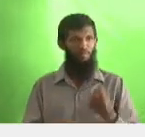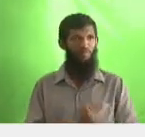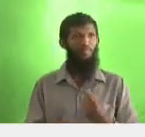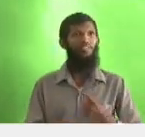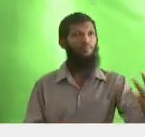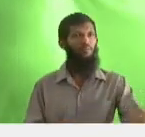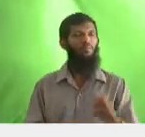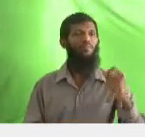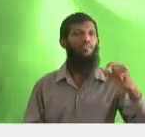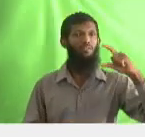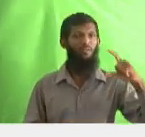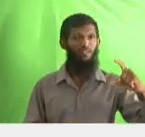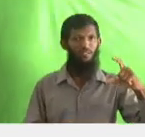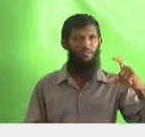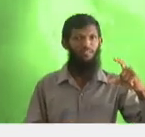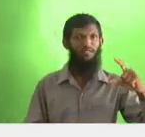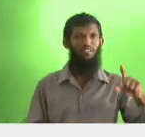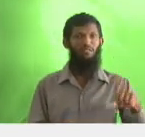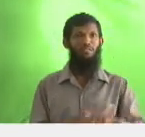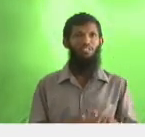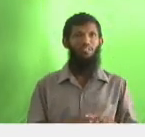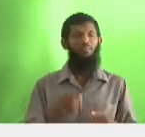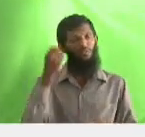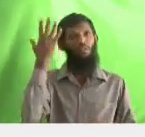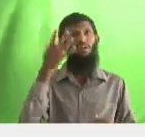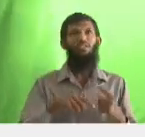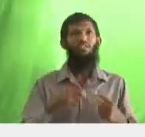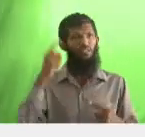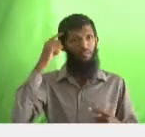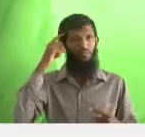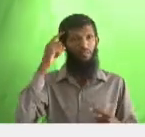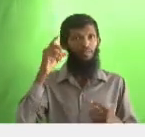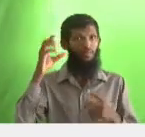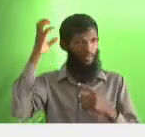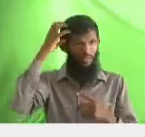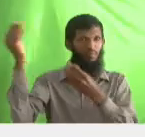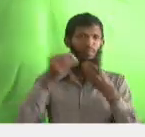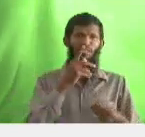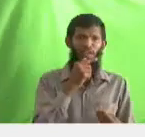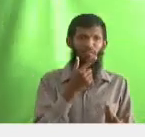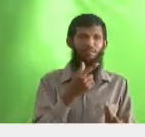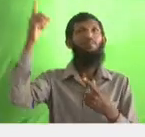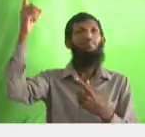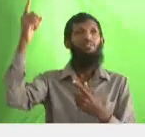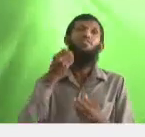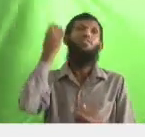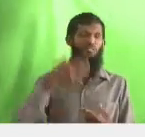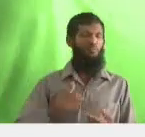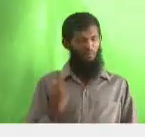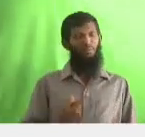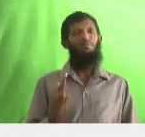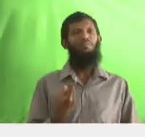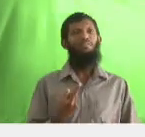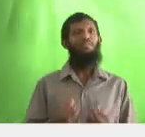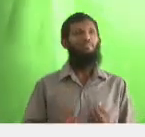that itself we were the ones who gave him in the first place. It is Allah who gave you and I the same brain that we